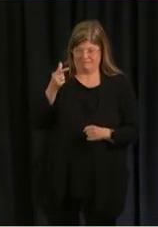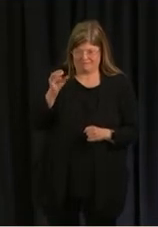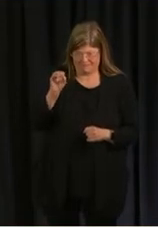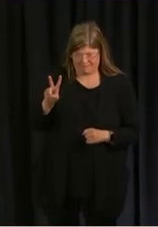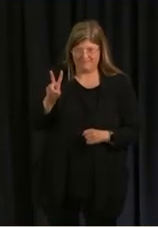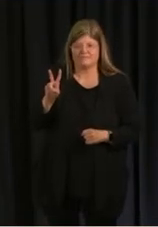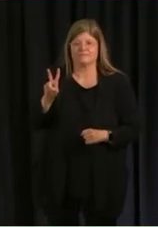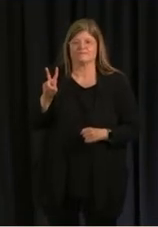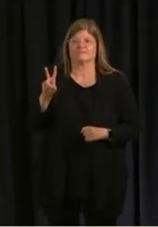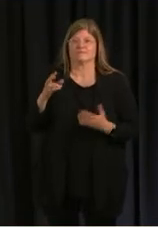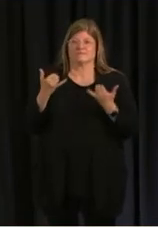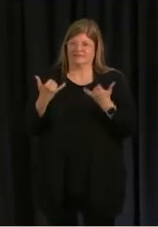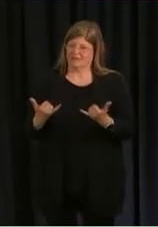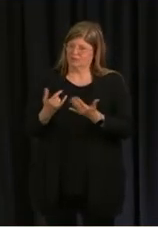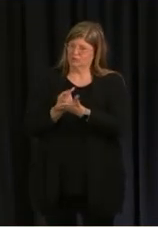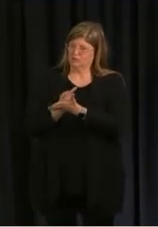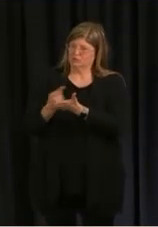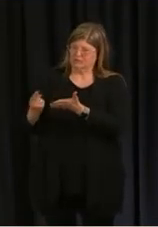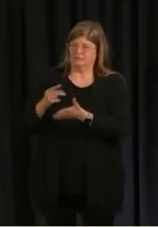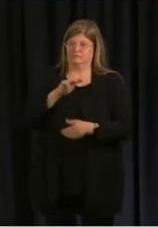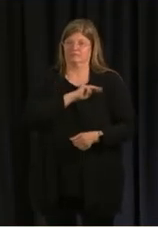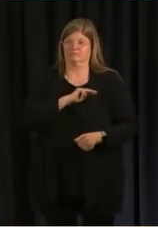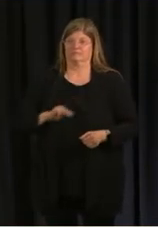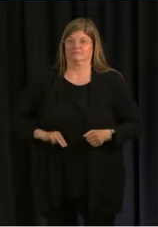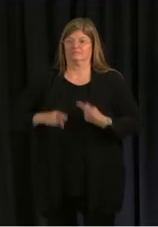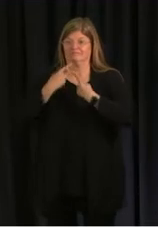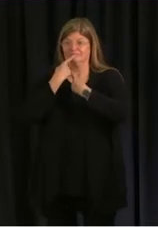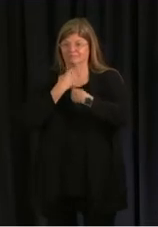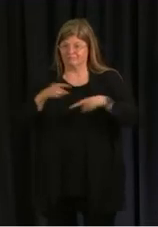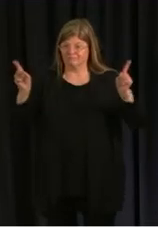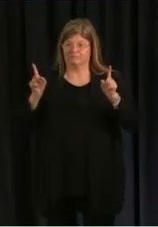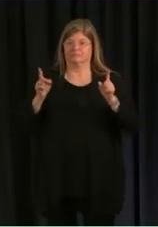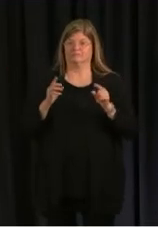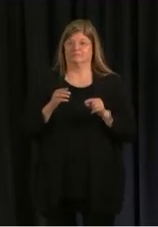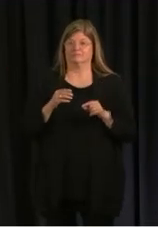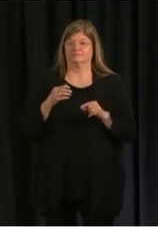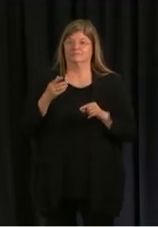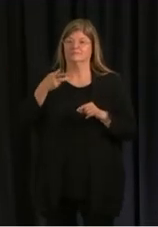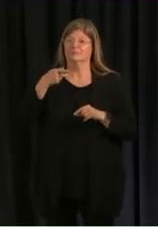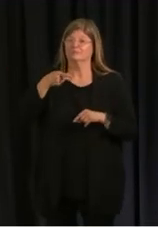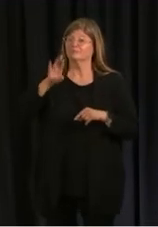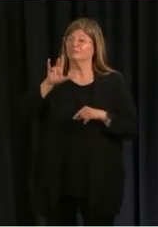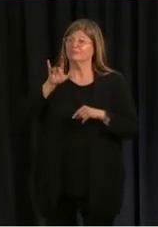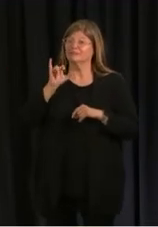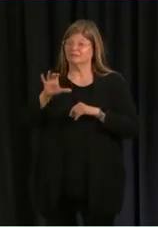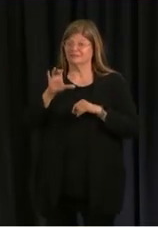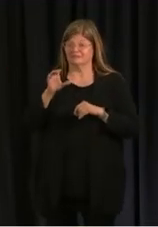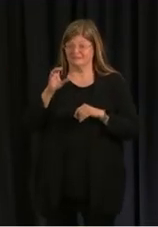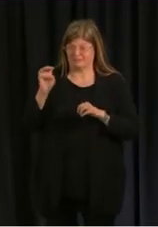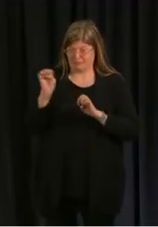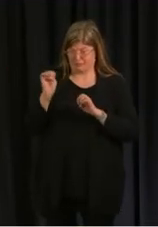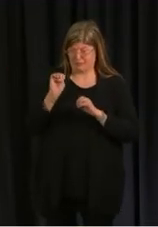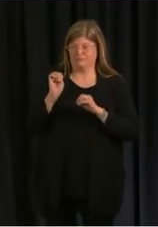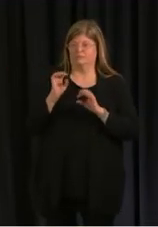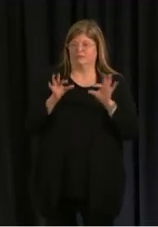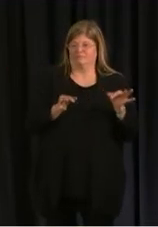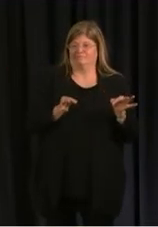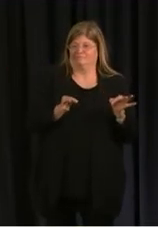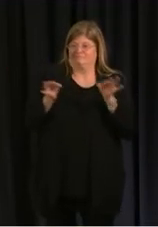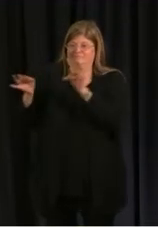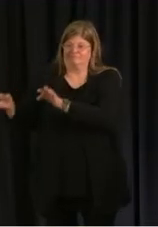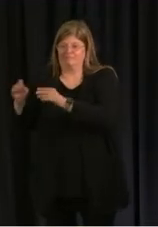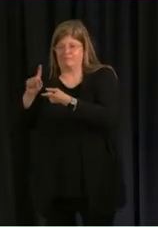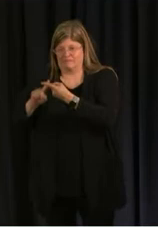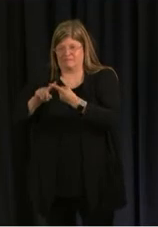extending the public health emergency until May 20th, 2021. There's also an announcement related to some activities that are